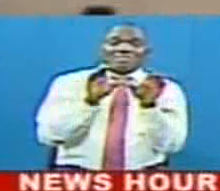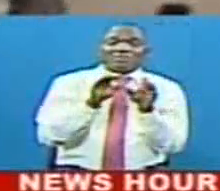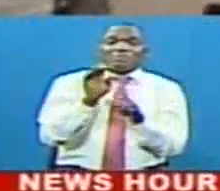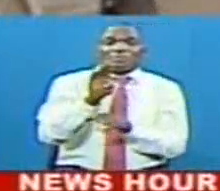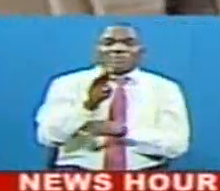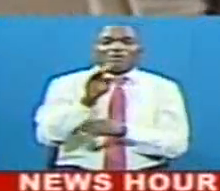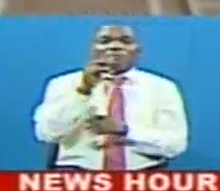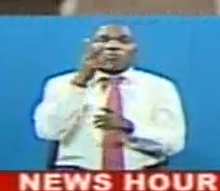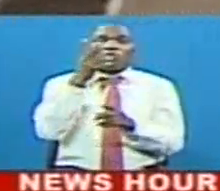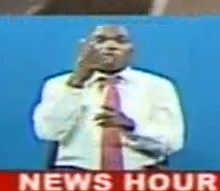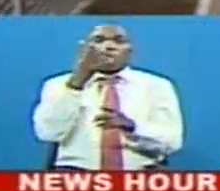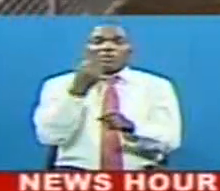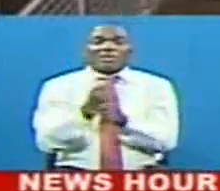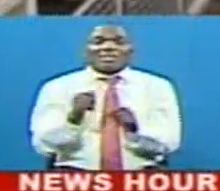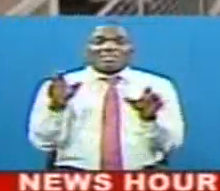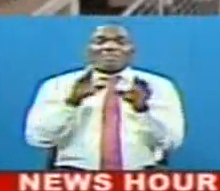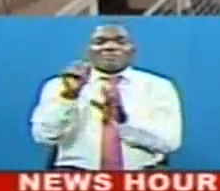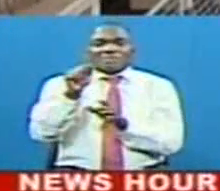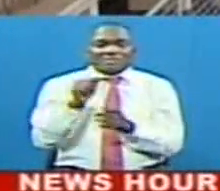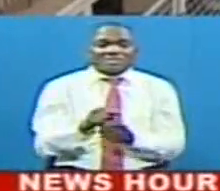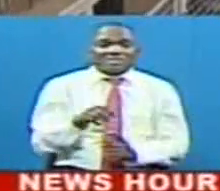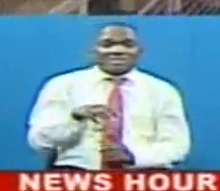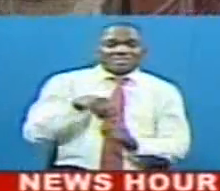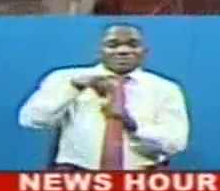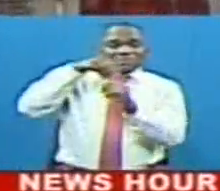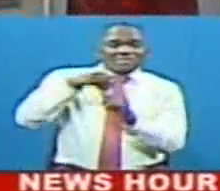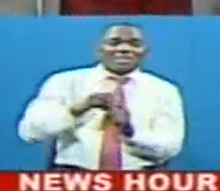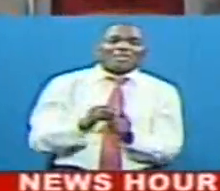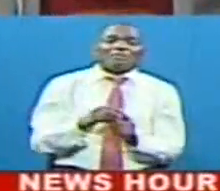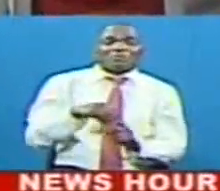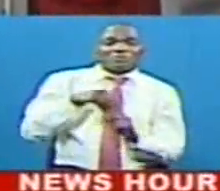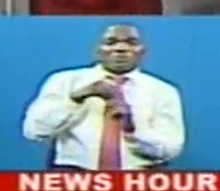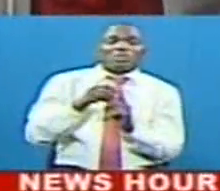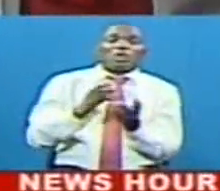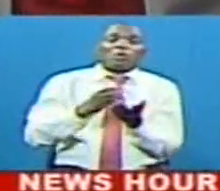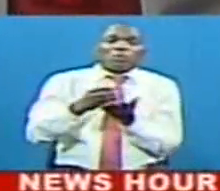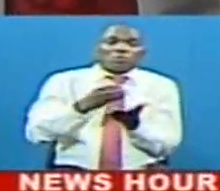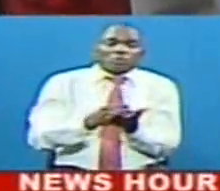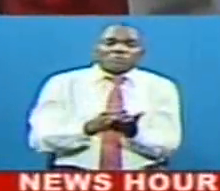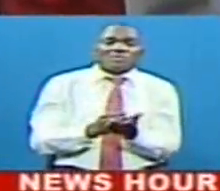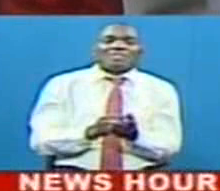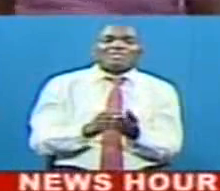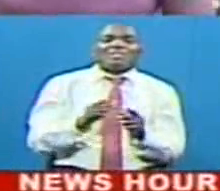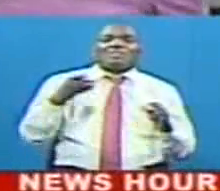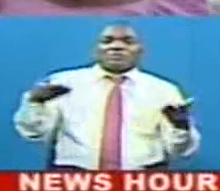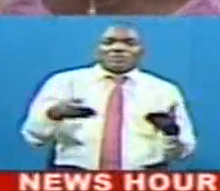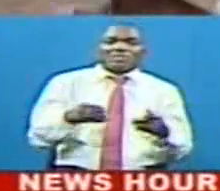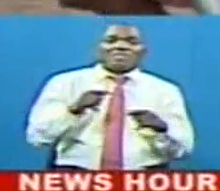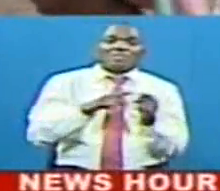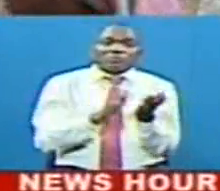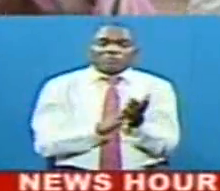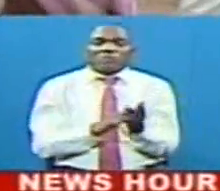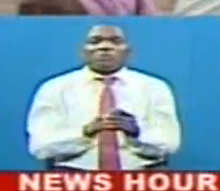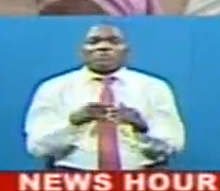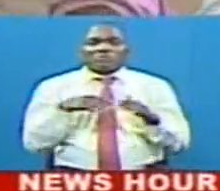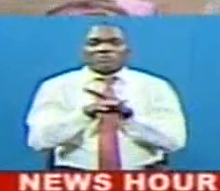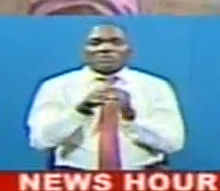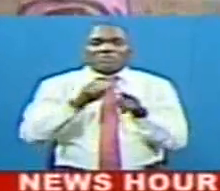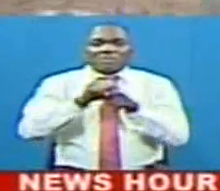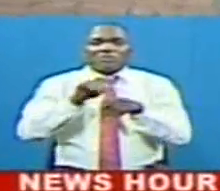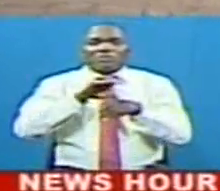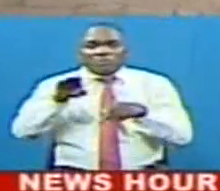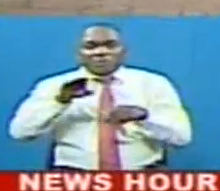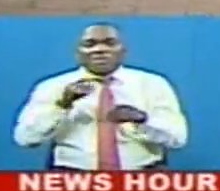B and four-year Certificate A, specialization courses were introduced for secondary school leavers to enter